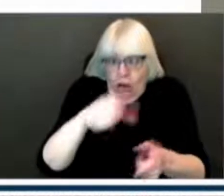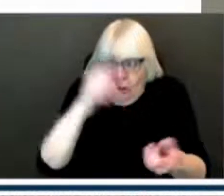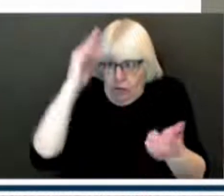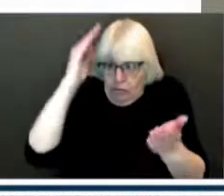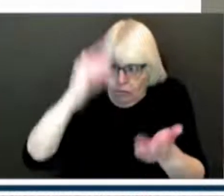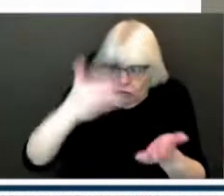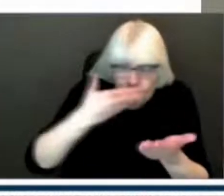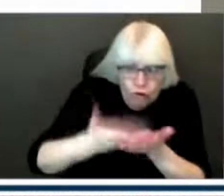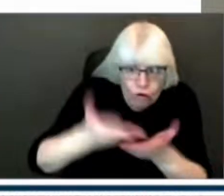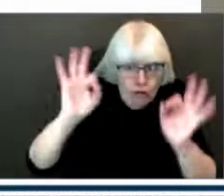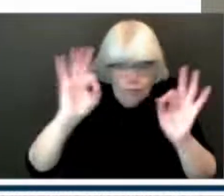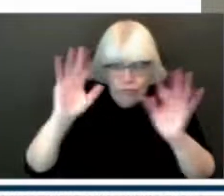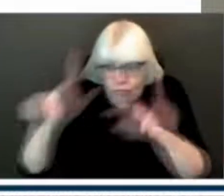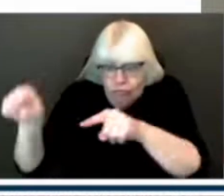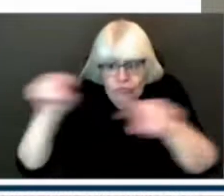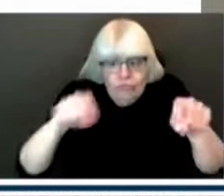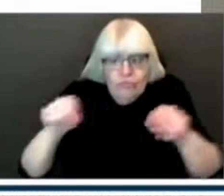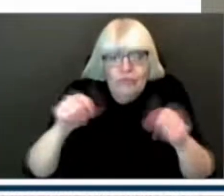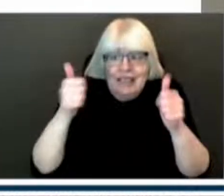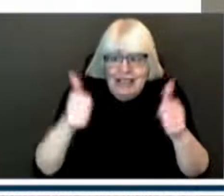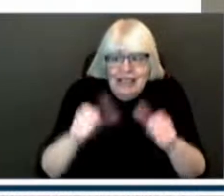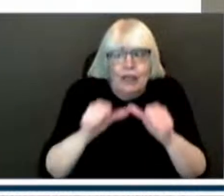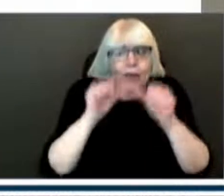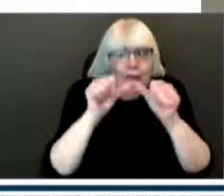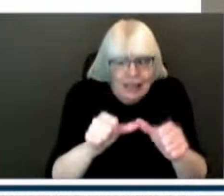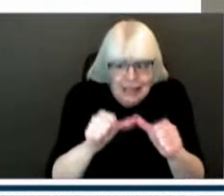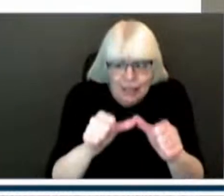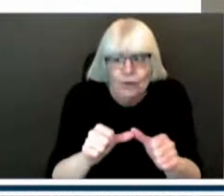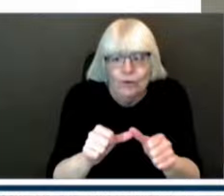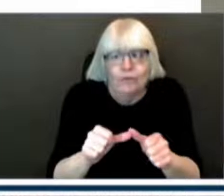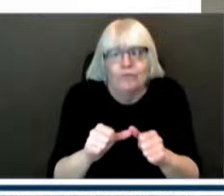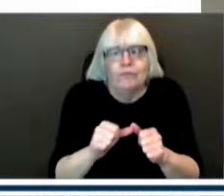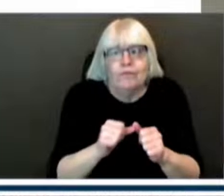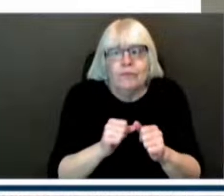and continuing to build on our already good